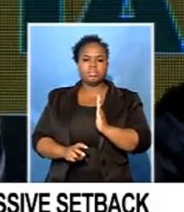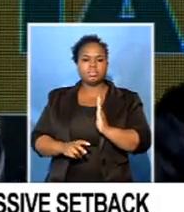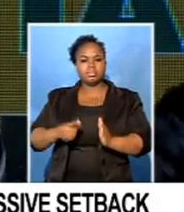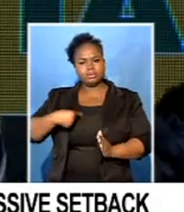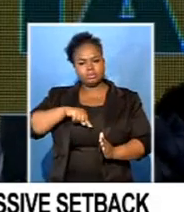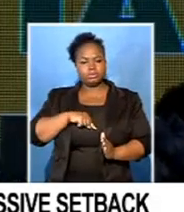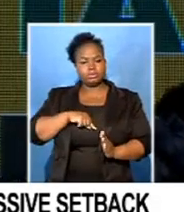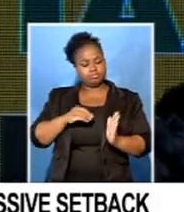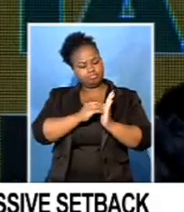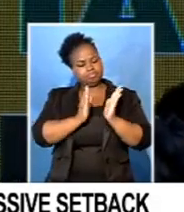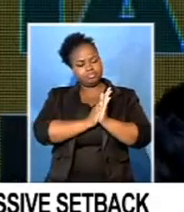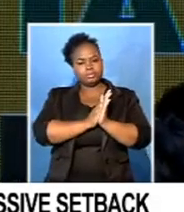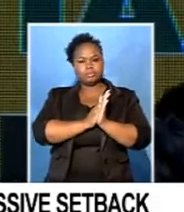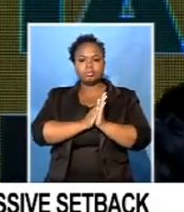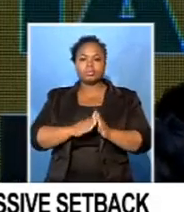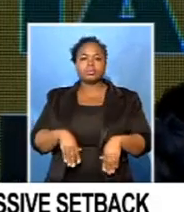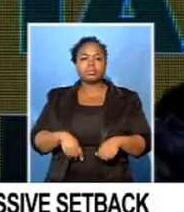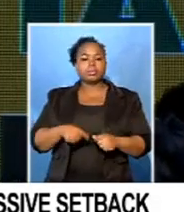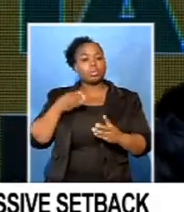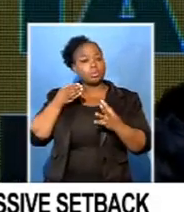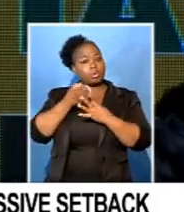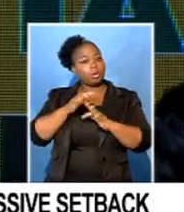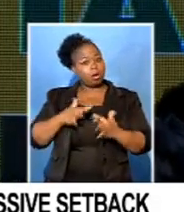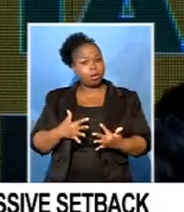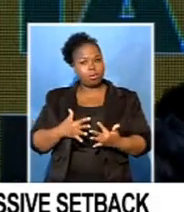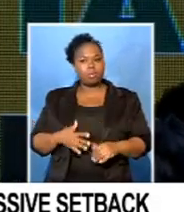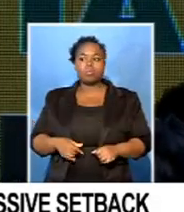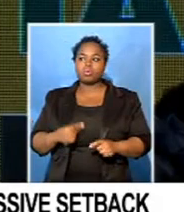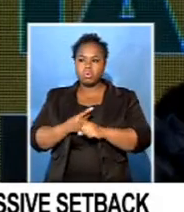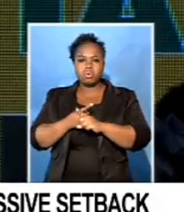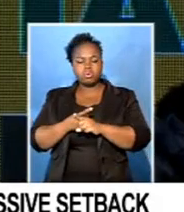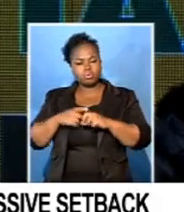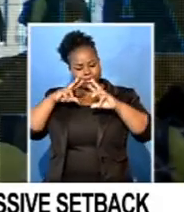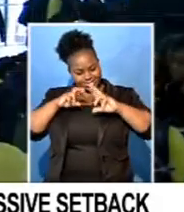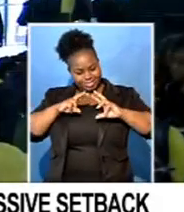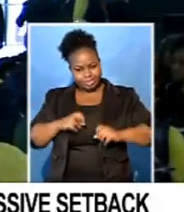our blueprint through the eye of the needle.